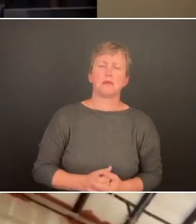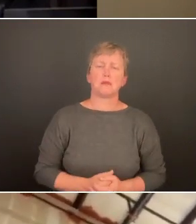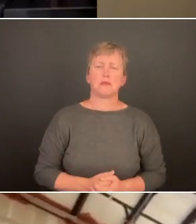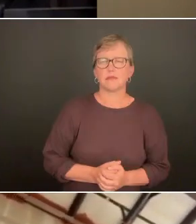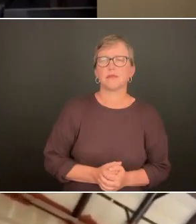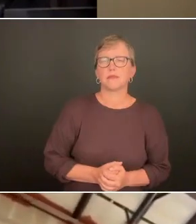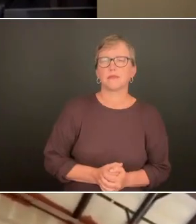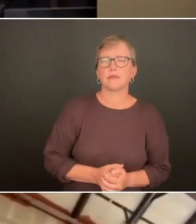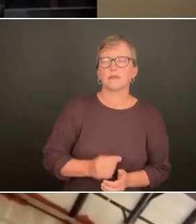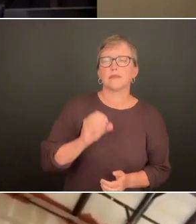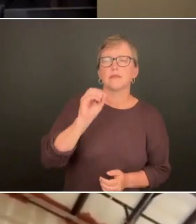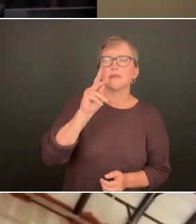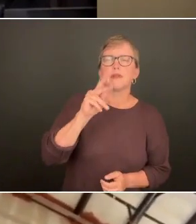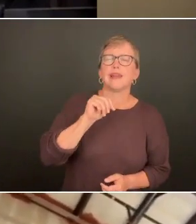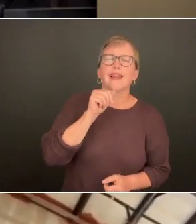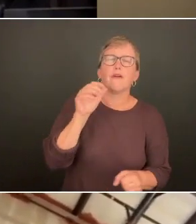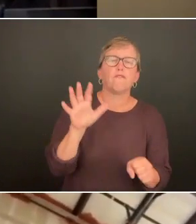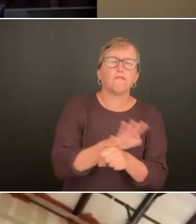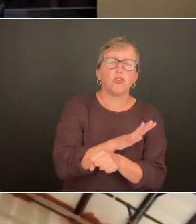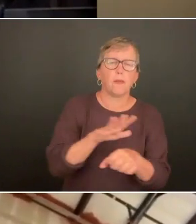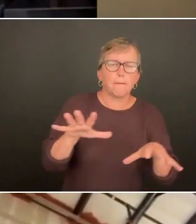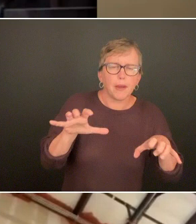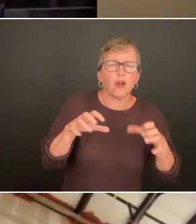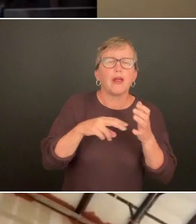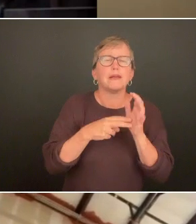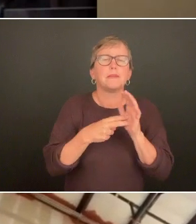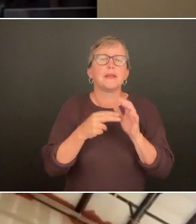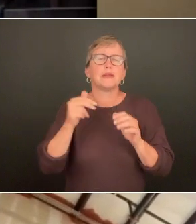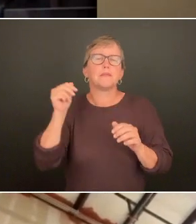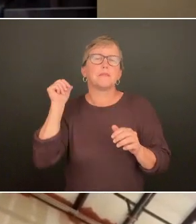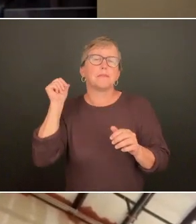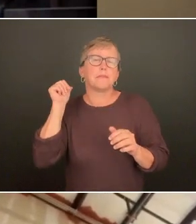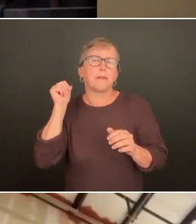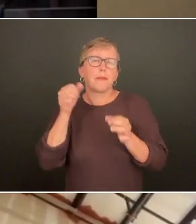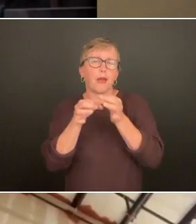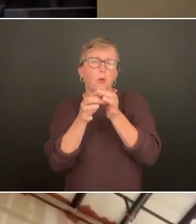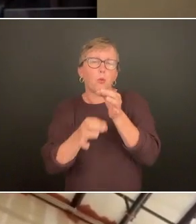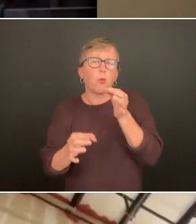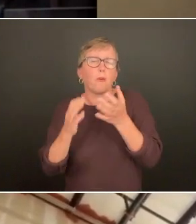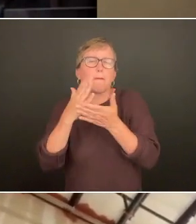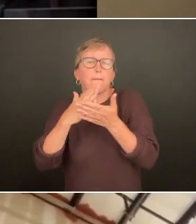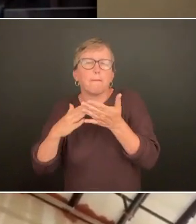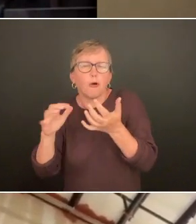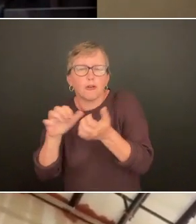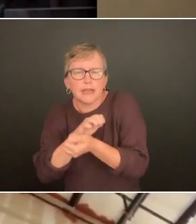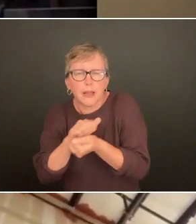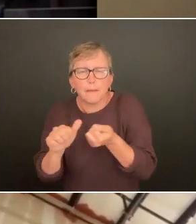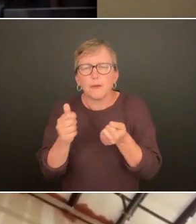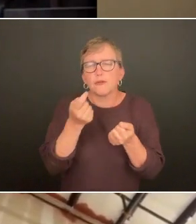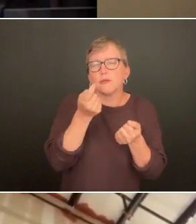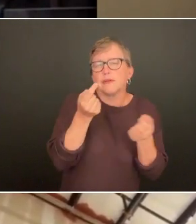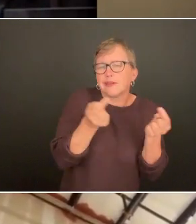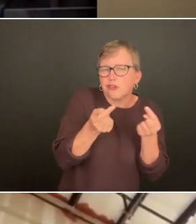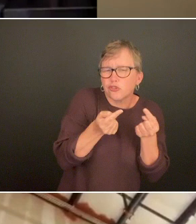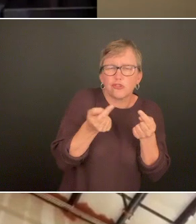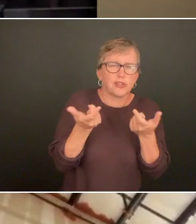side. okay, so incomplete meaning part of the spinal cord is severed or impaired, and so Clint is